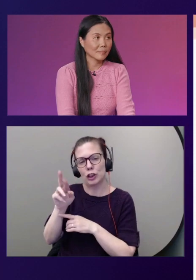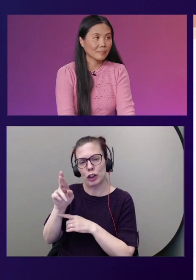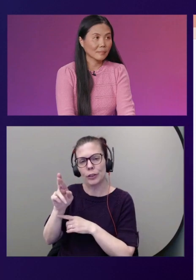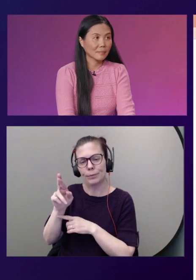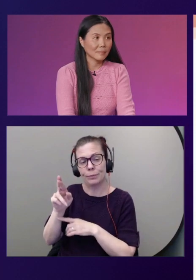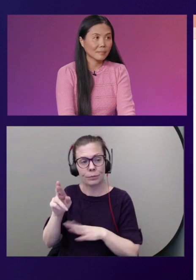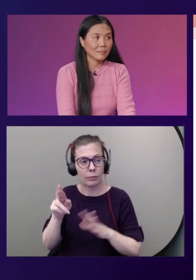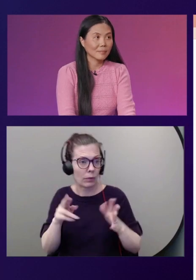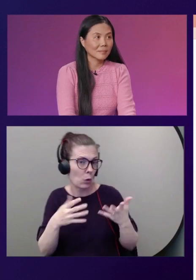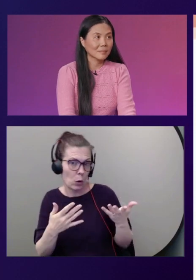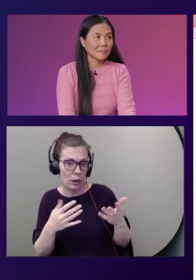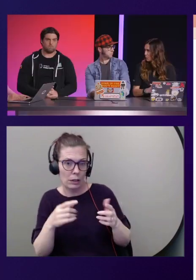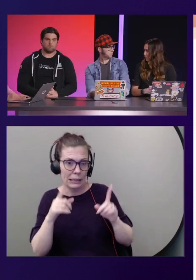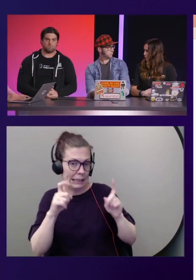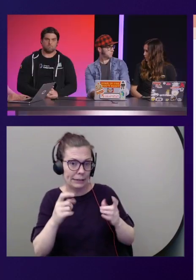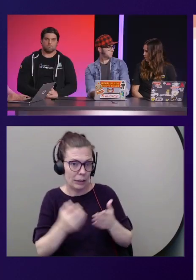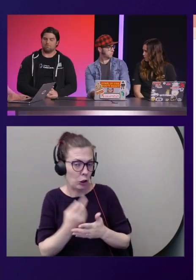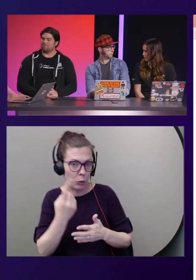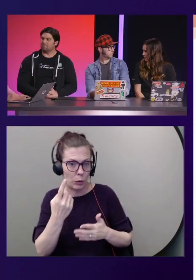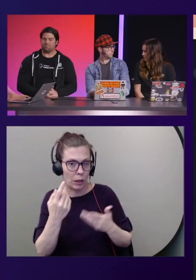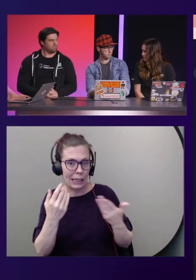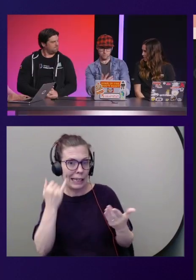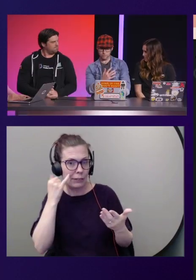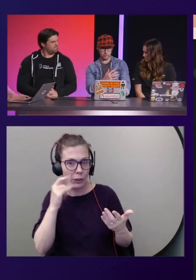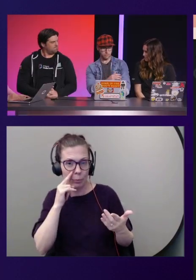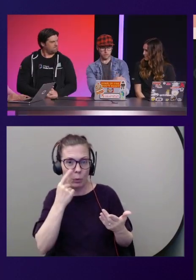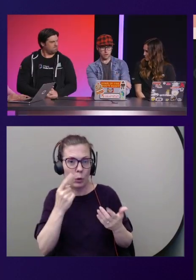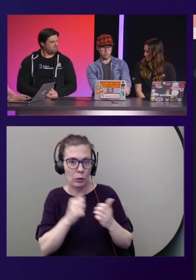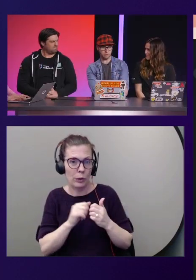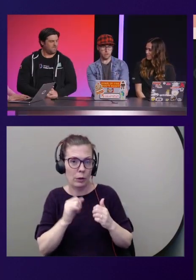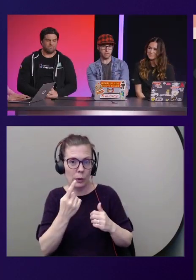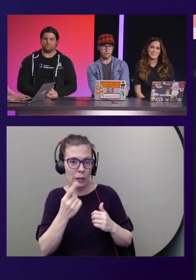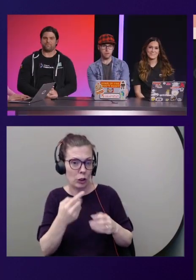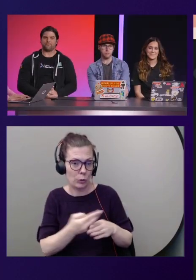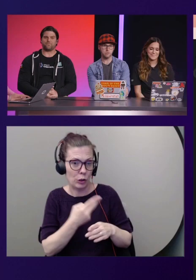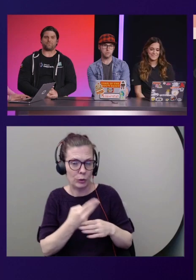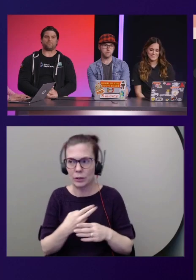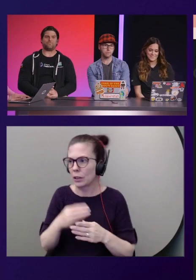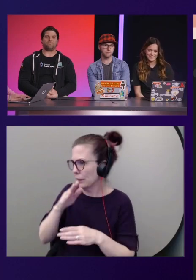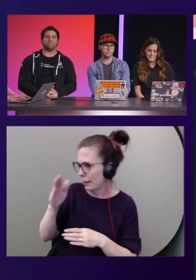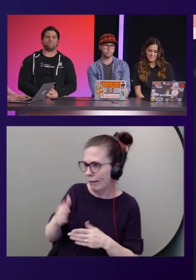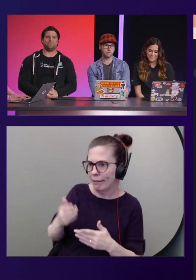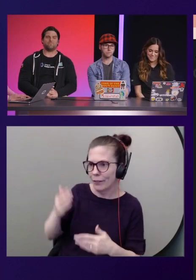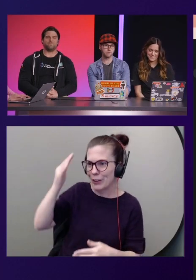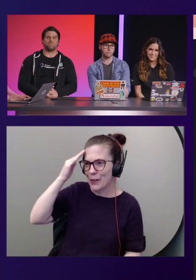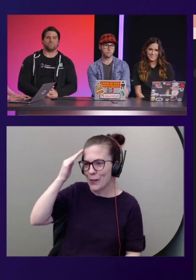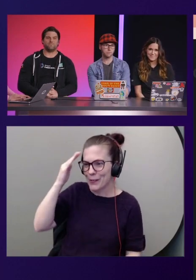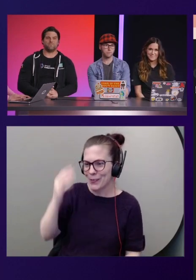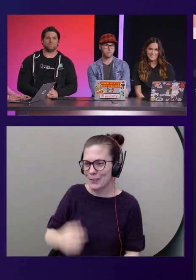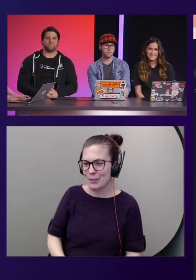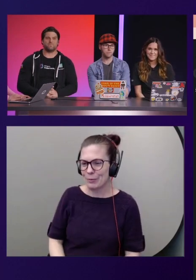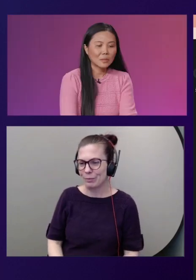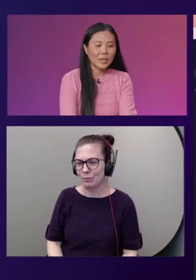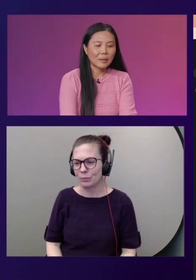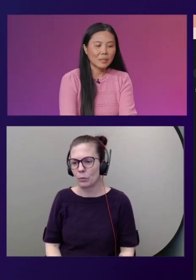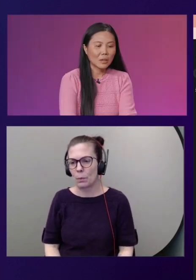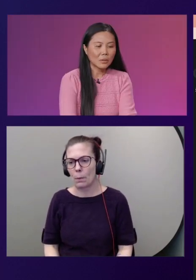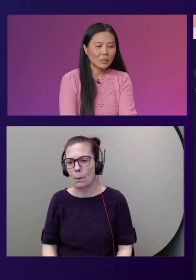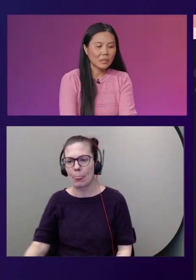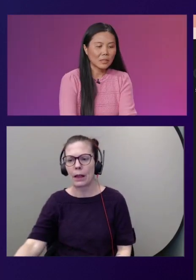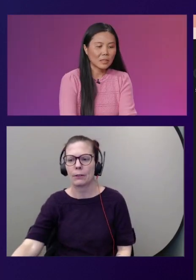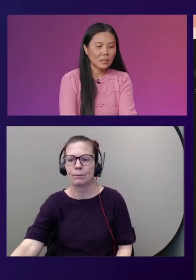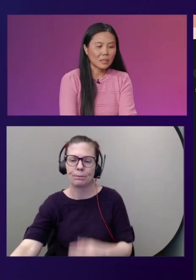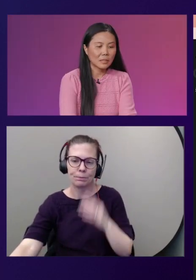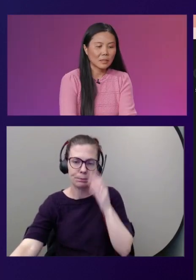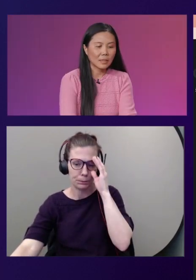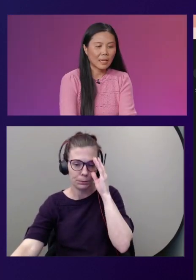test a new one, get bored with one you're using, maybe. You never know. You never know. So now we have the code